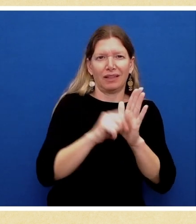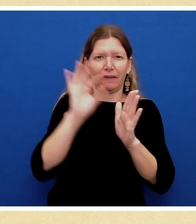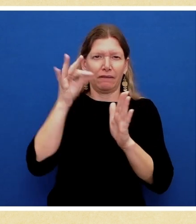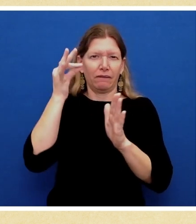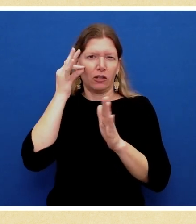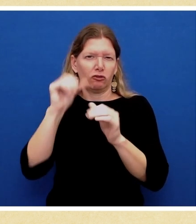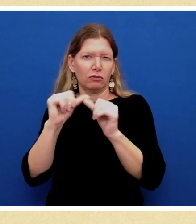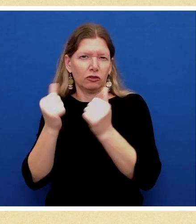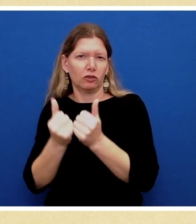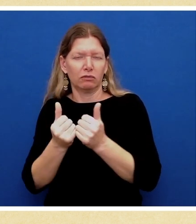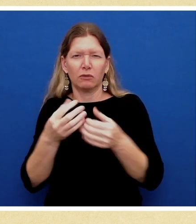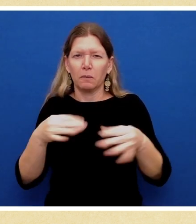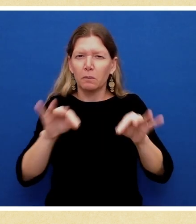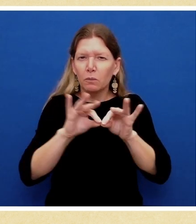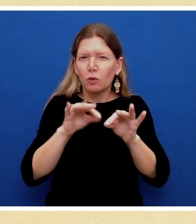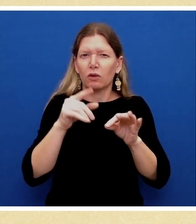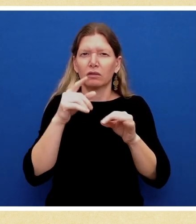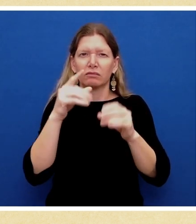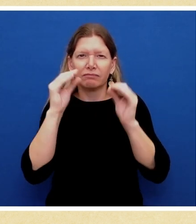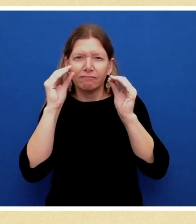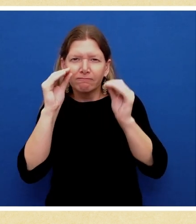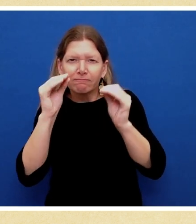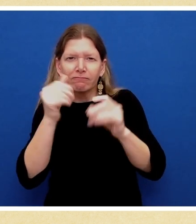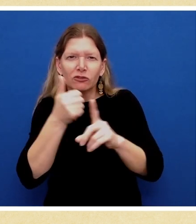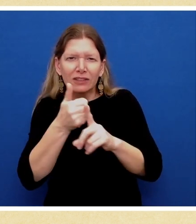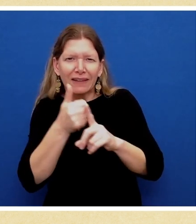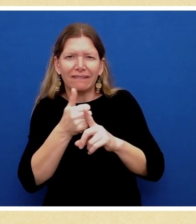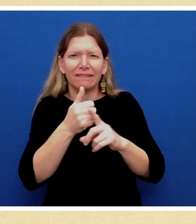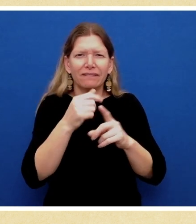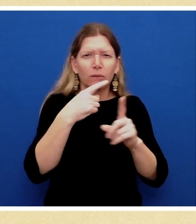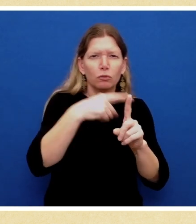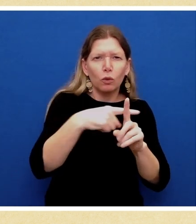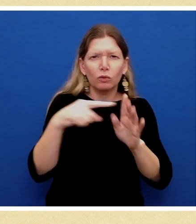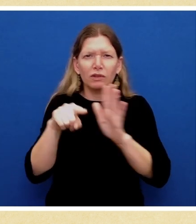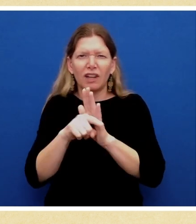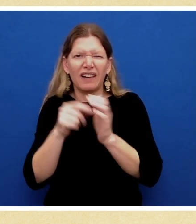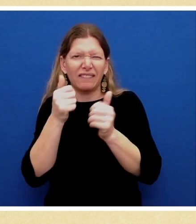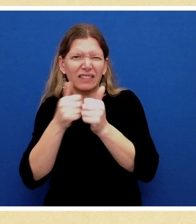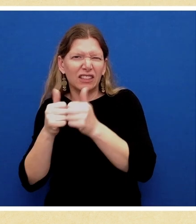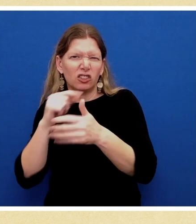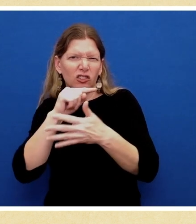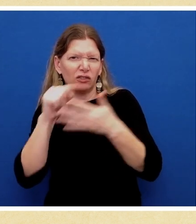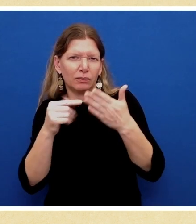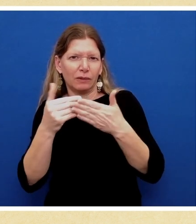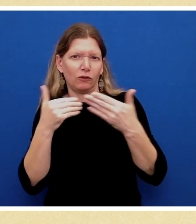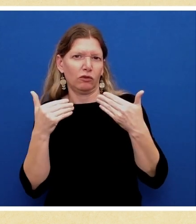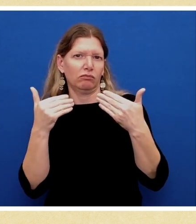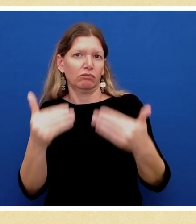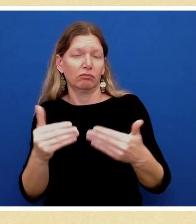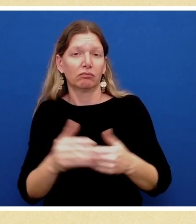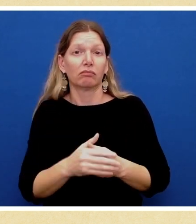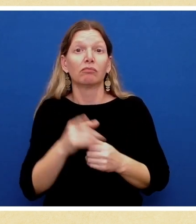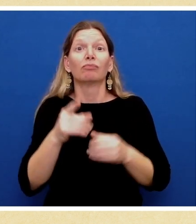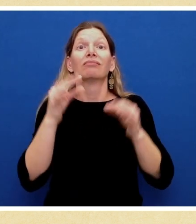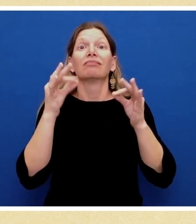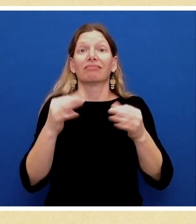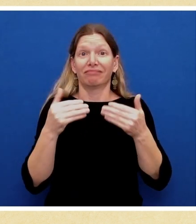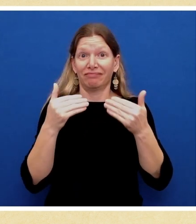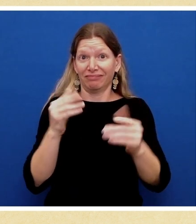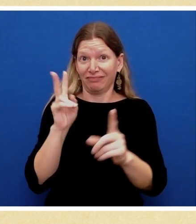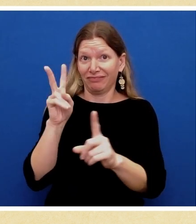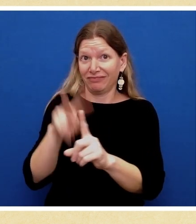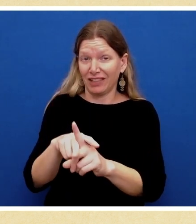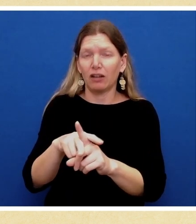agency. Educate yourself on the pros and cons of each option before making your choice. If you do decide to file a